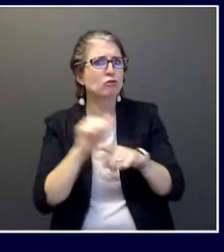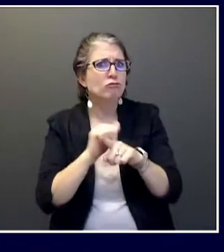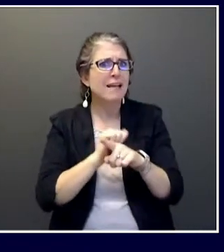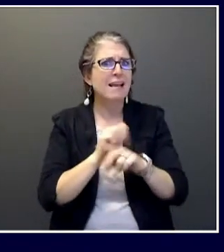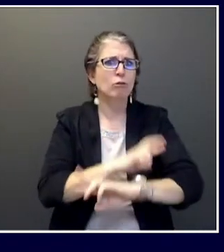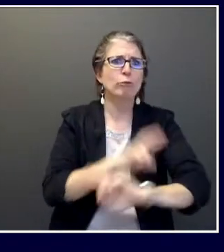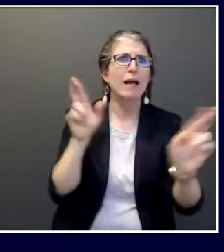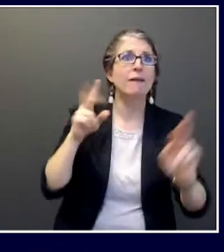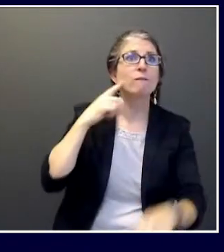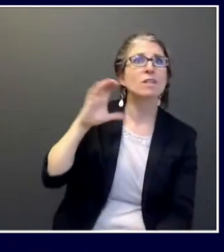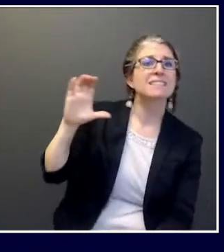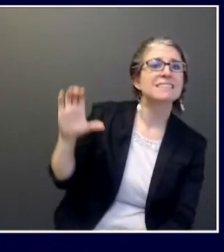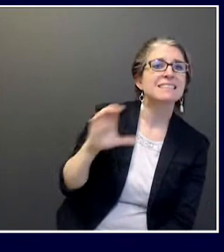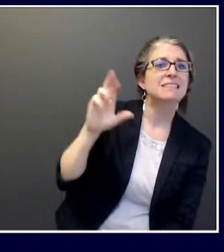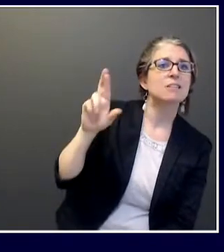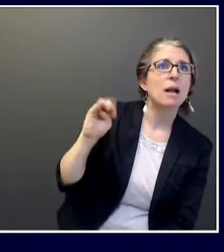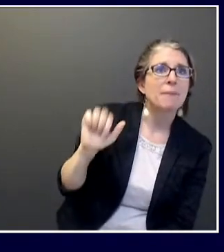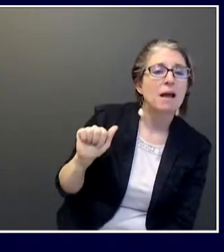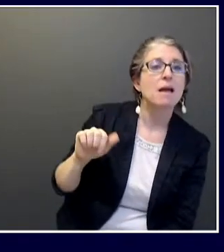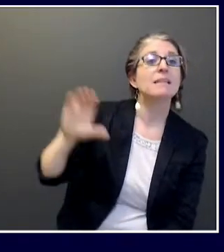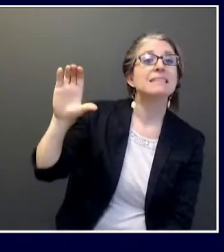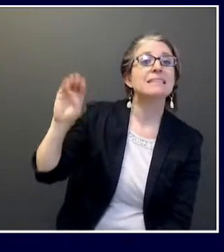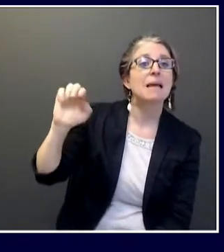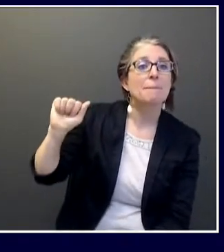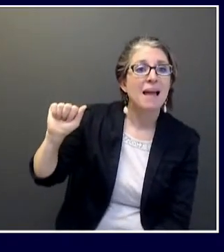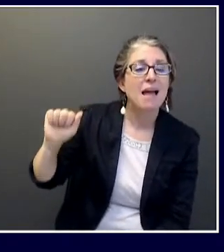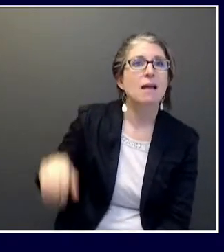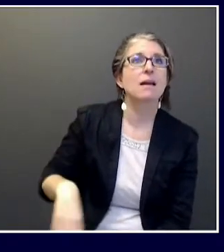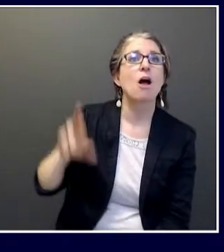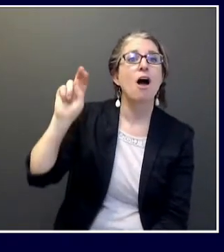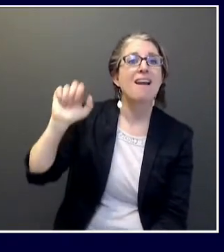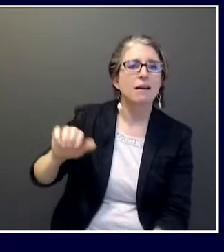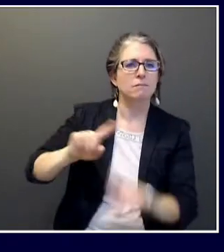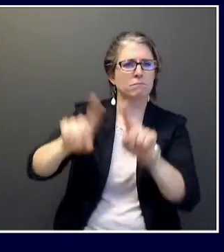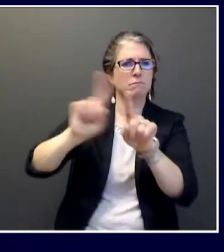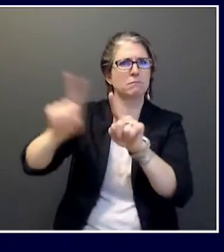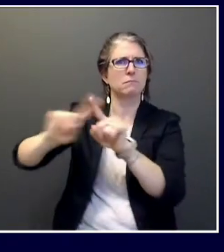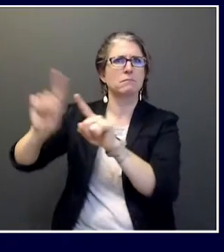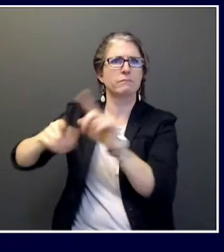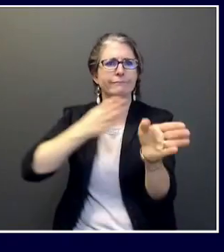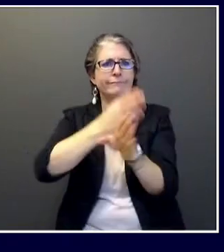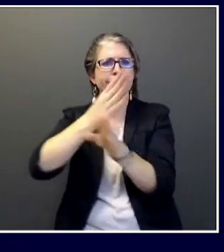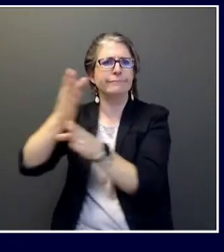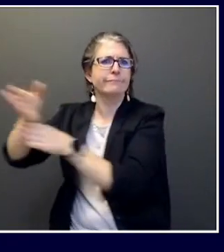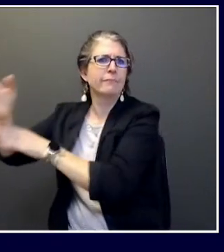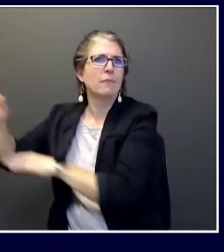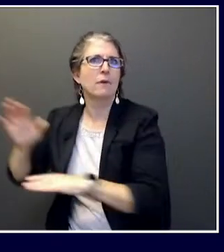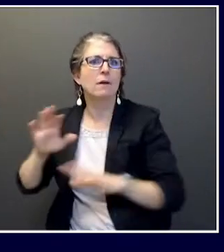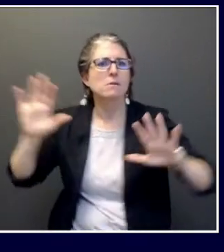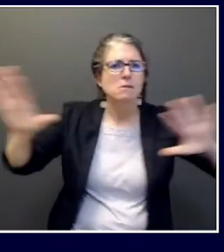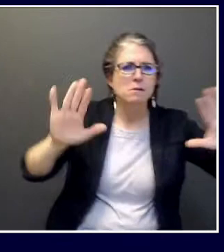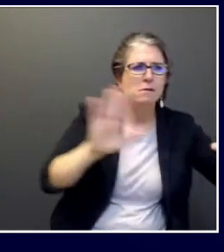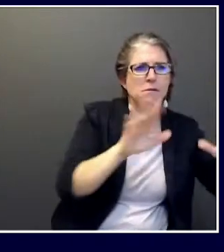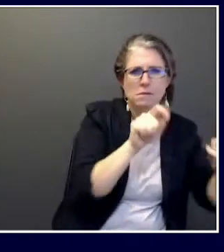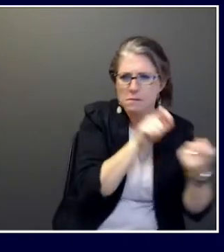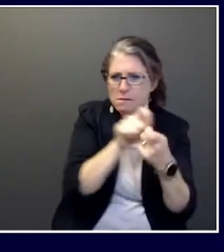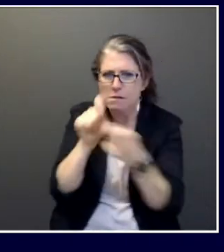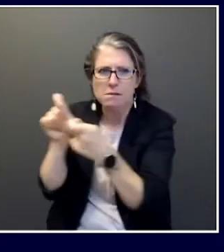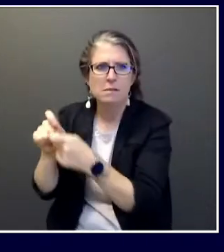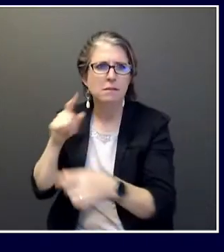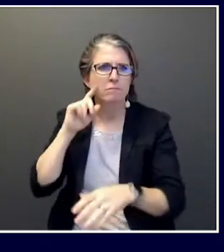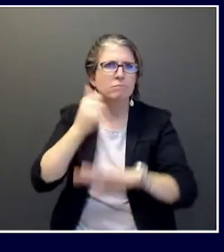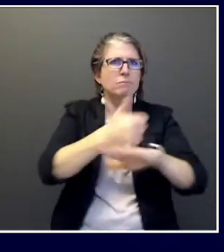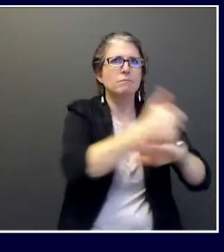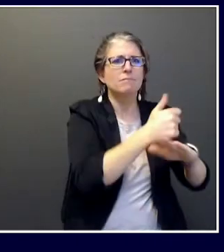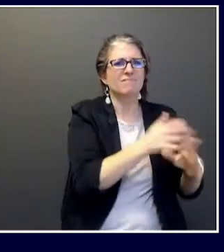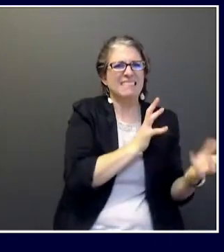just is one of those things where we stand ready to work with any facility to make sure that Maine residents have access to care. But we